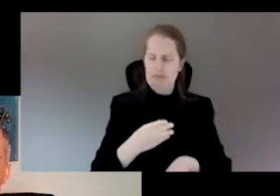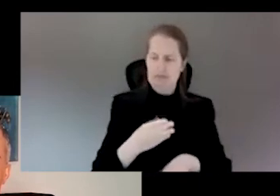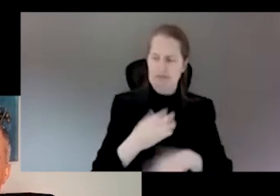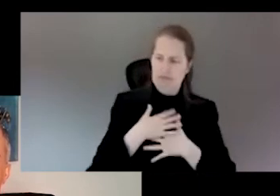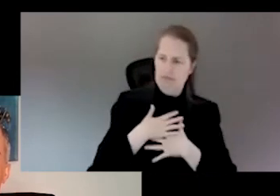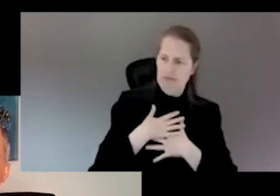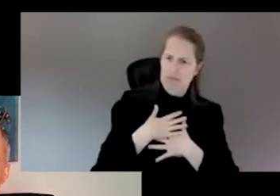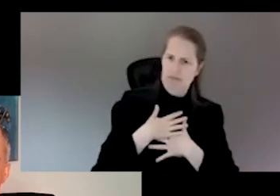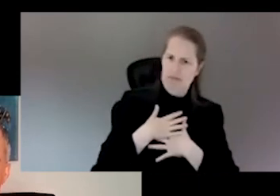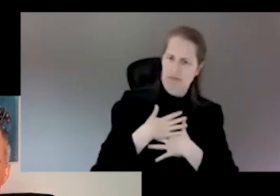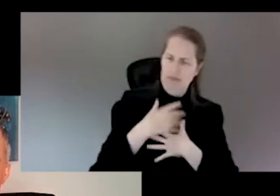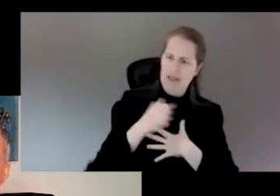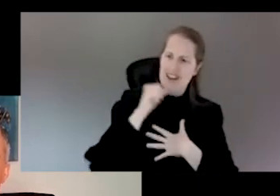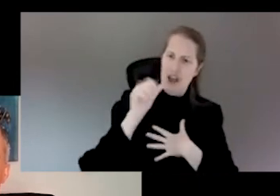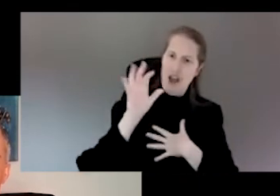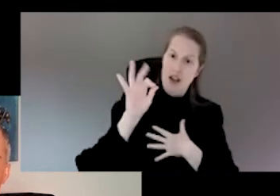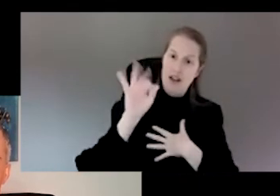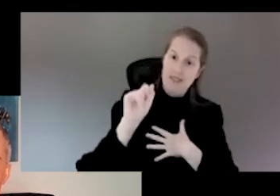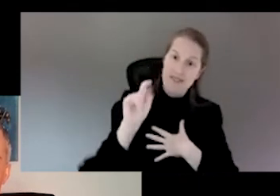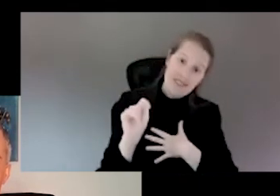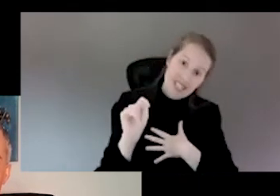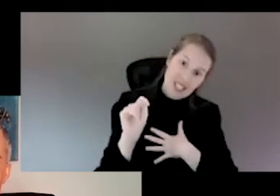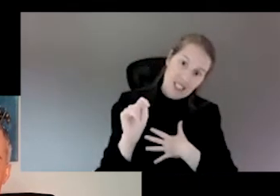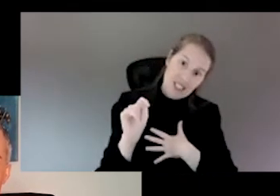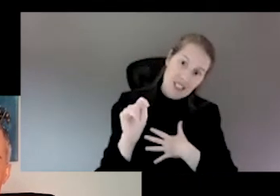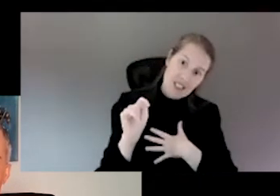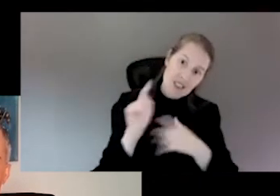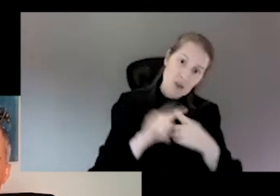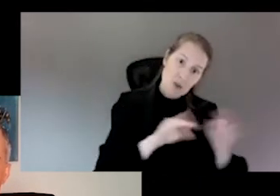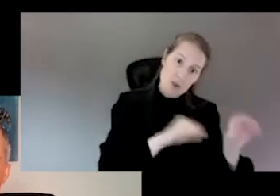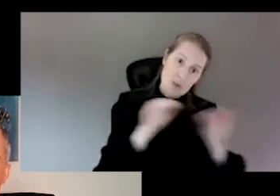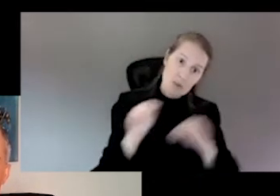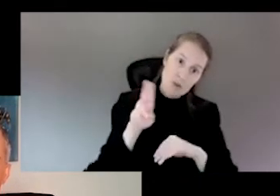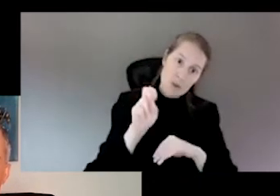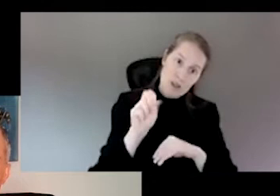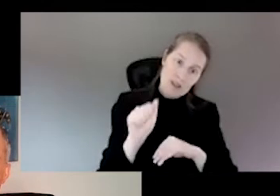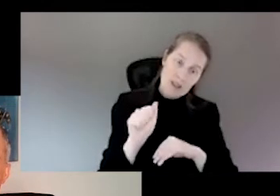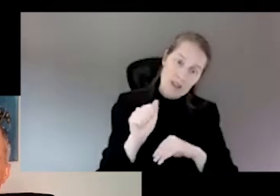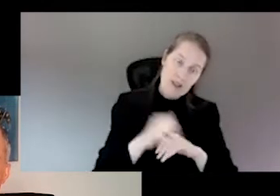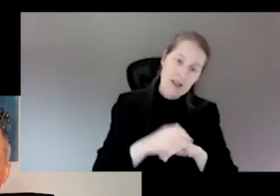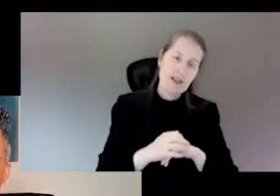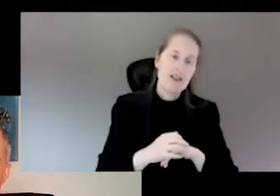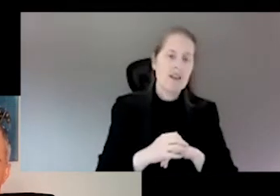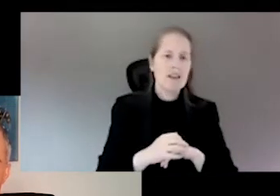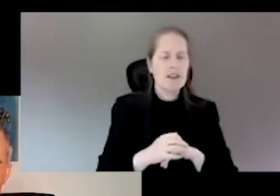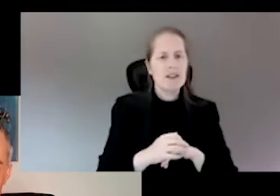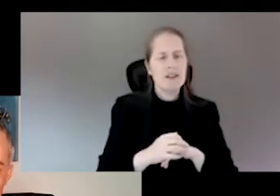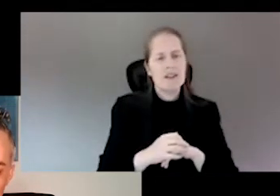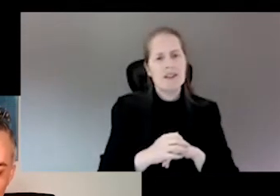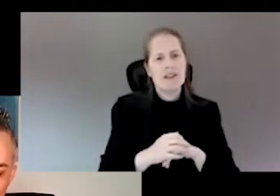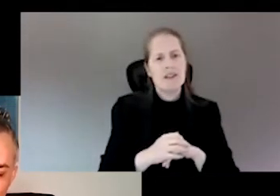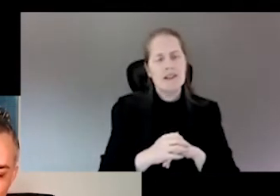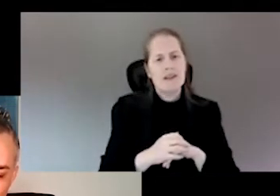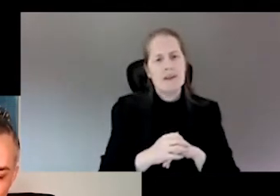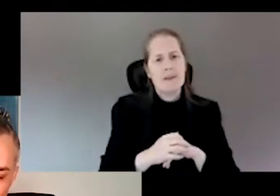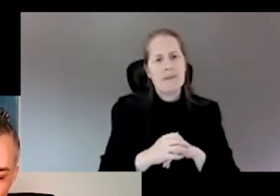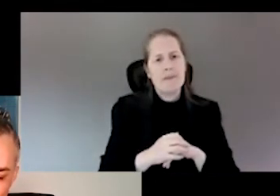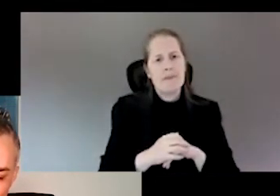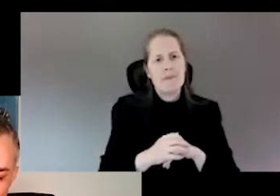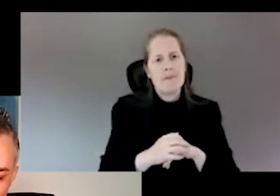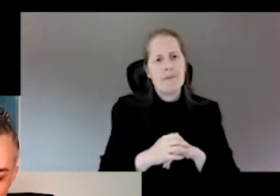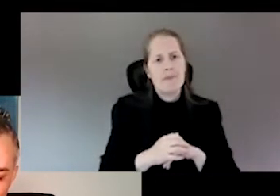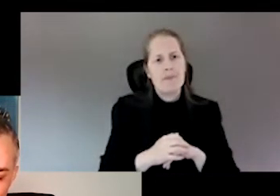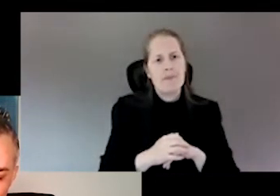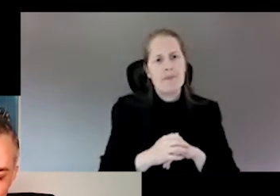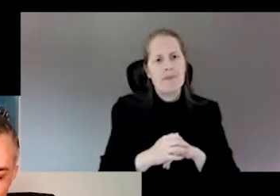fit to actually immigrate to the US. Or the fact that we look at things like Fitzer